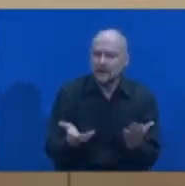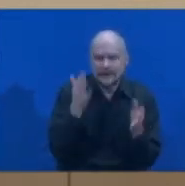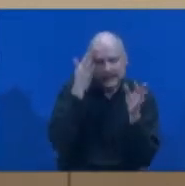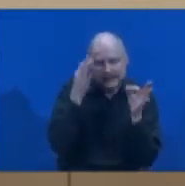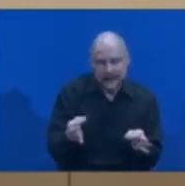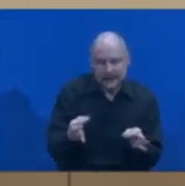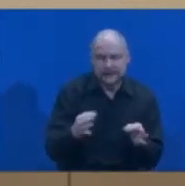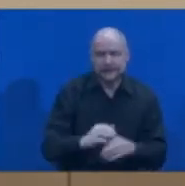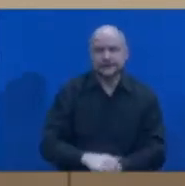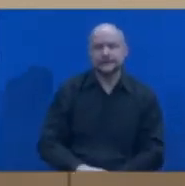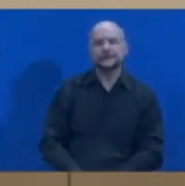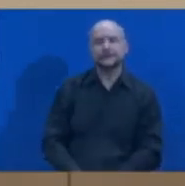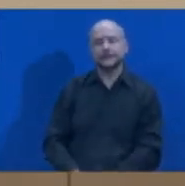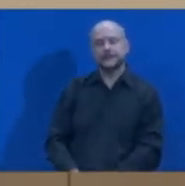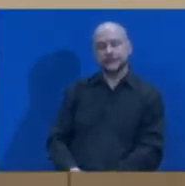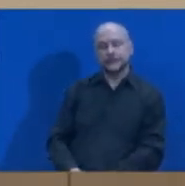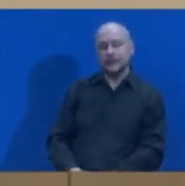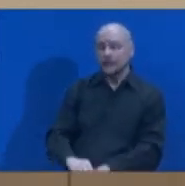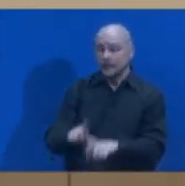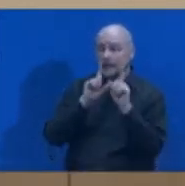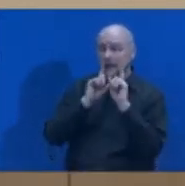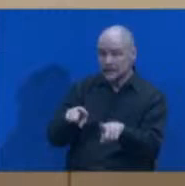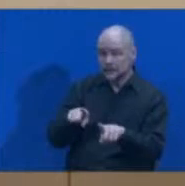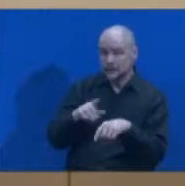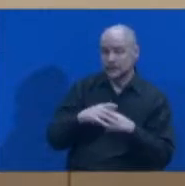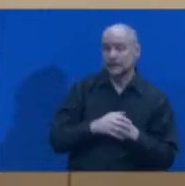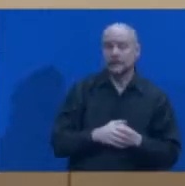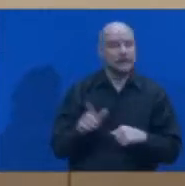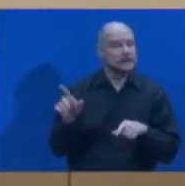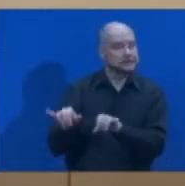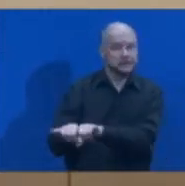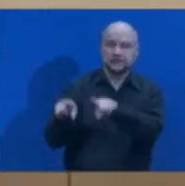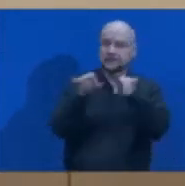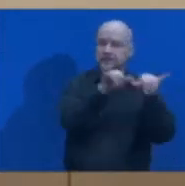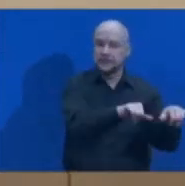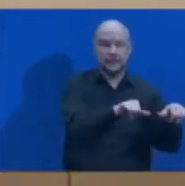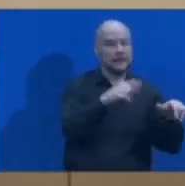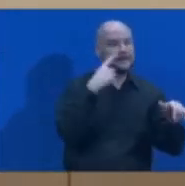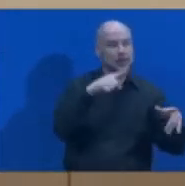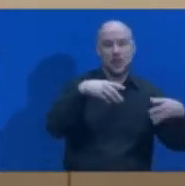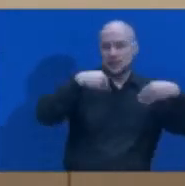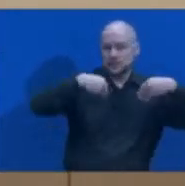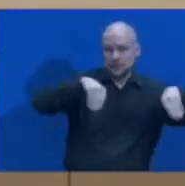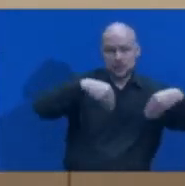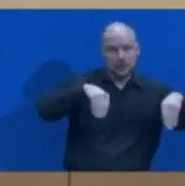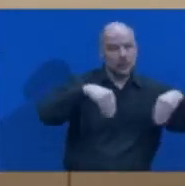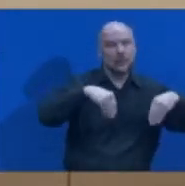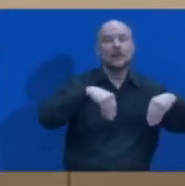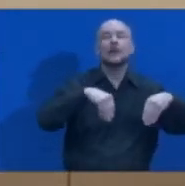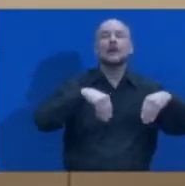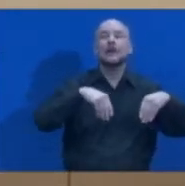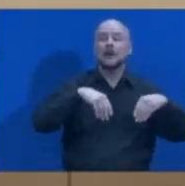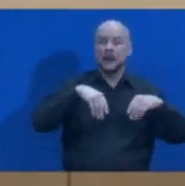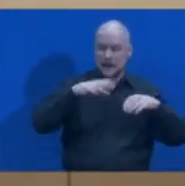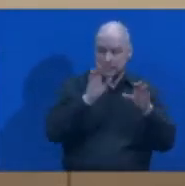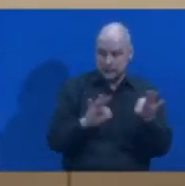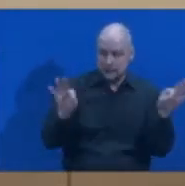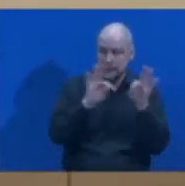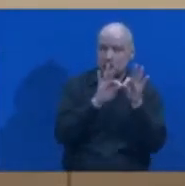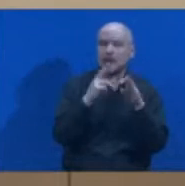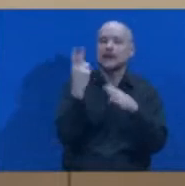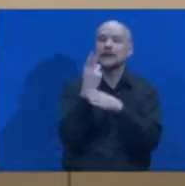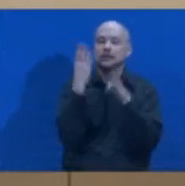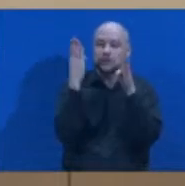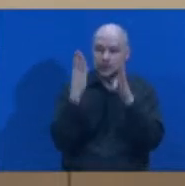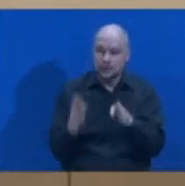being given the same guidance as the businesses that are opening up with retail. They need to be able to social distance. So if